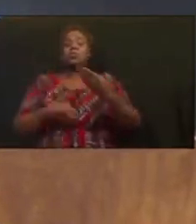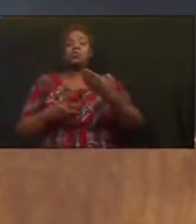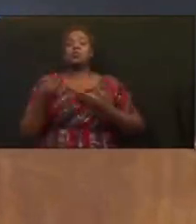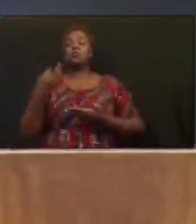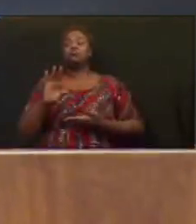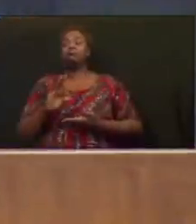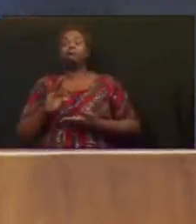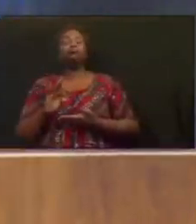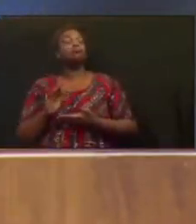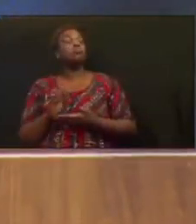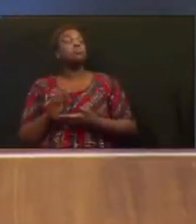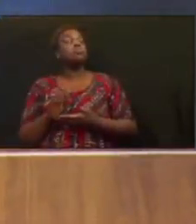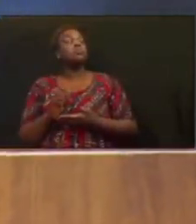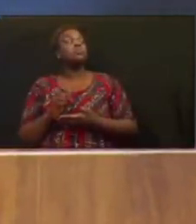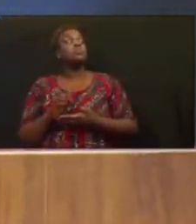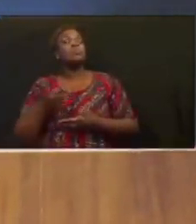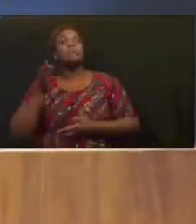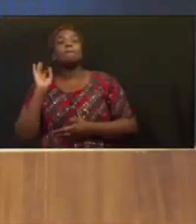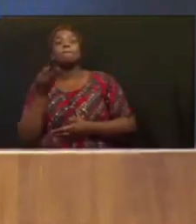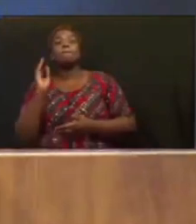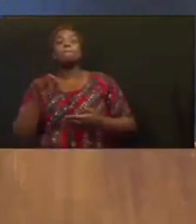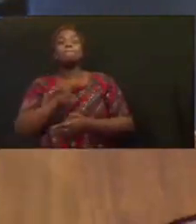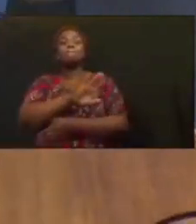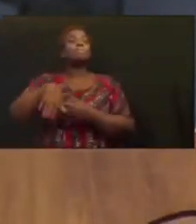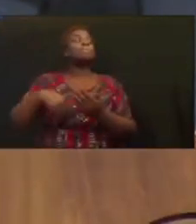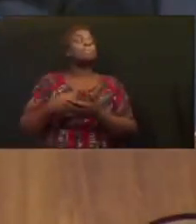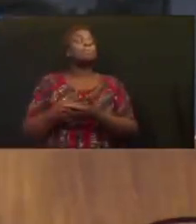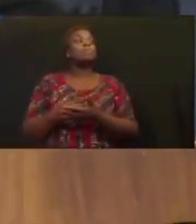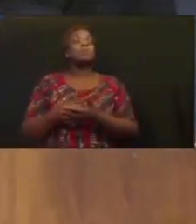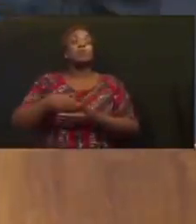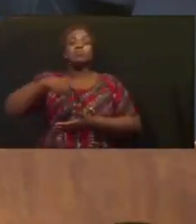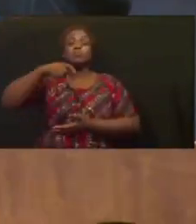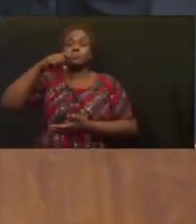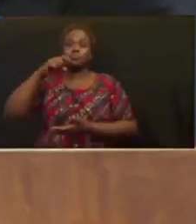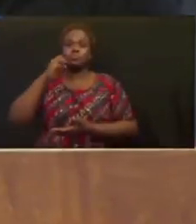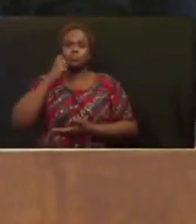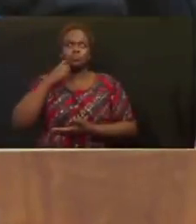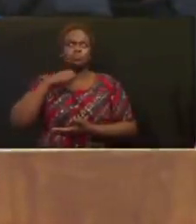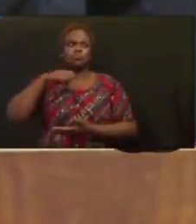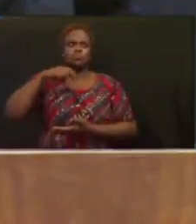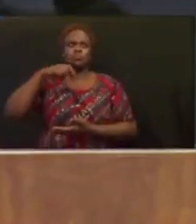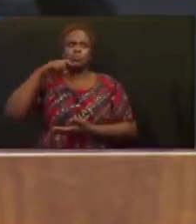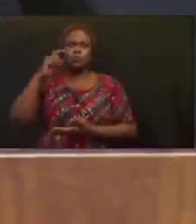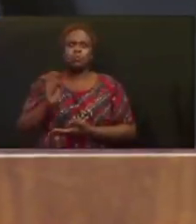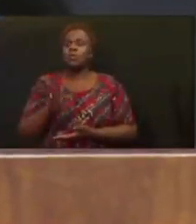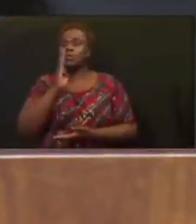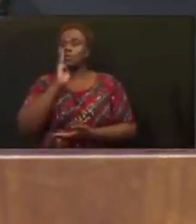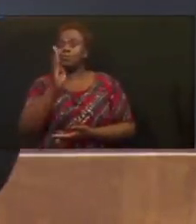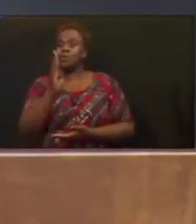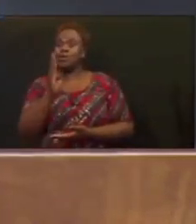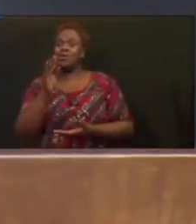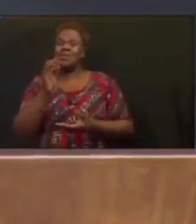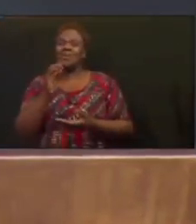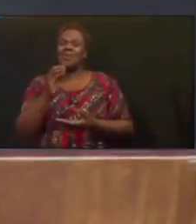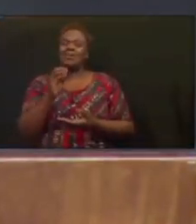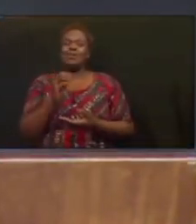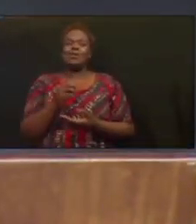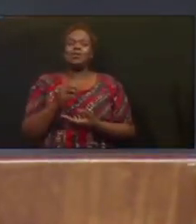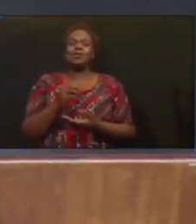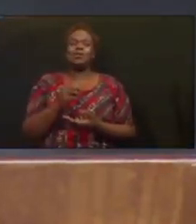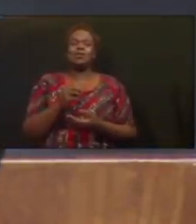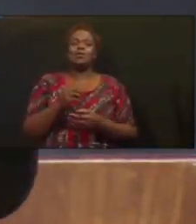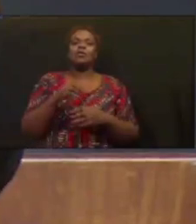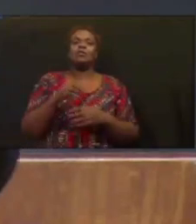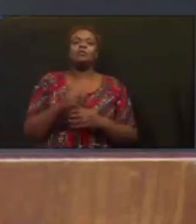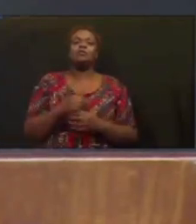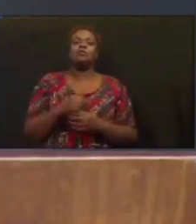discussion, every one of this crowd, you must be in one or more or all these categories. But it's impossible for